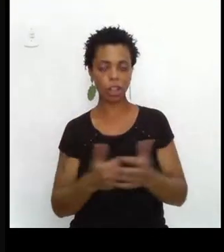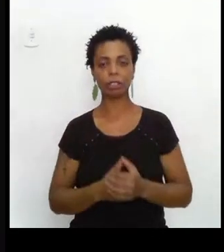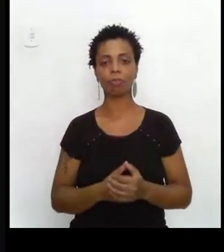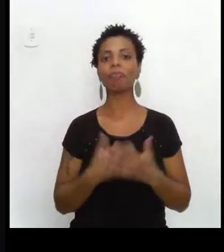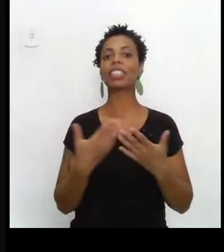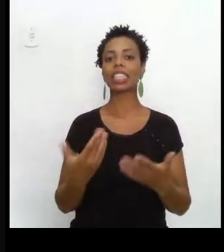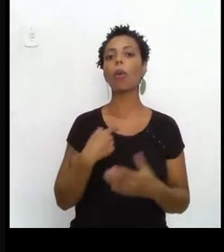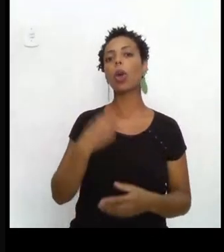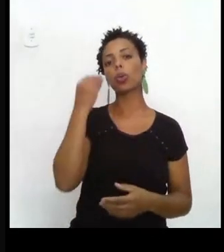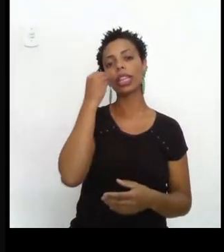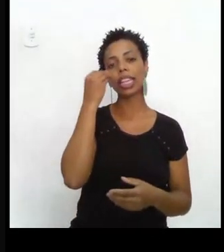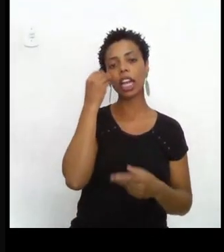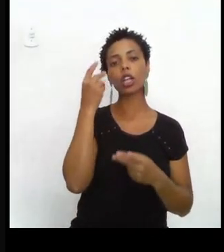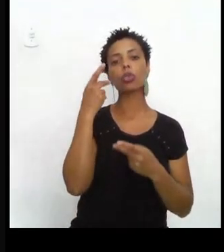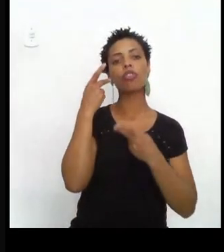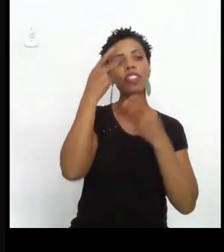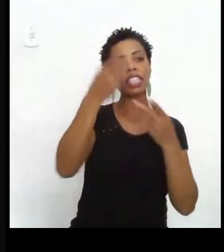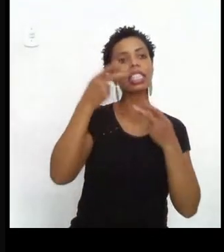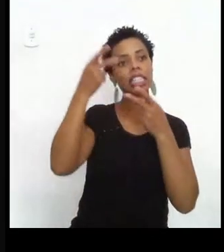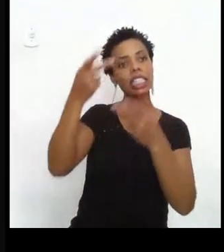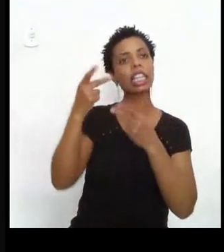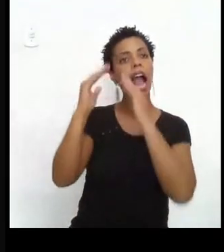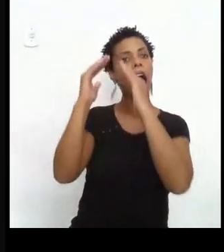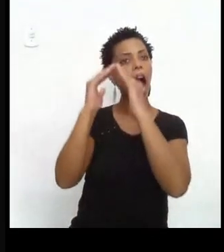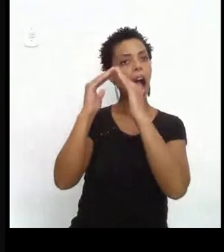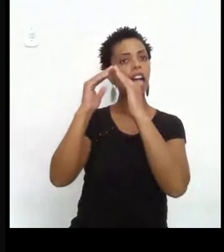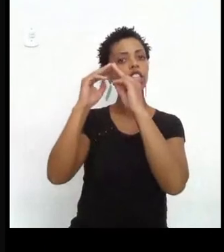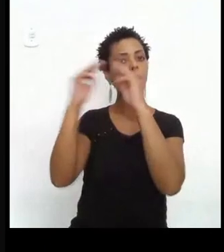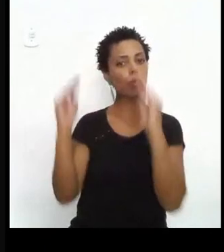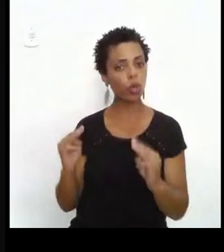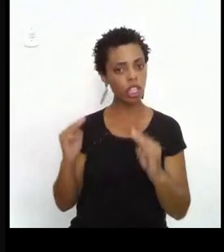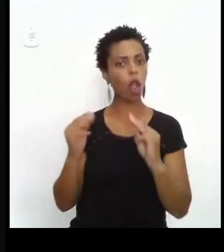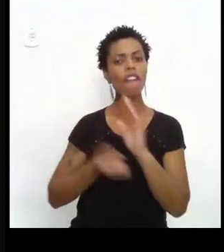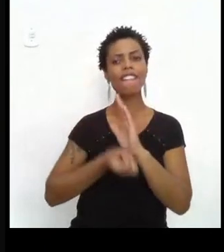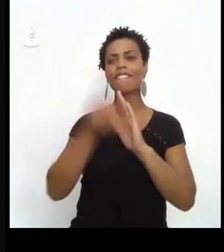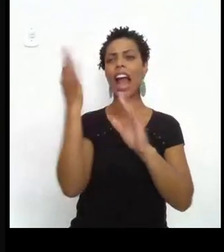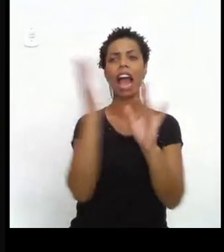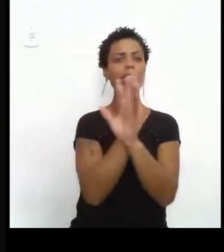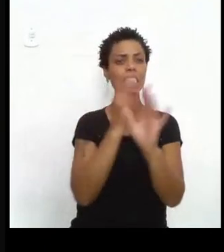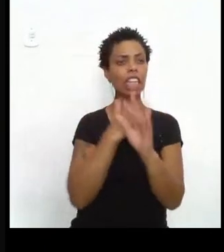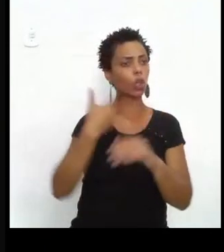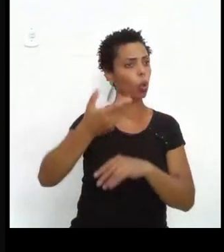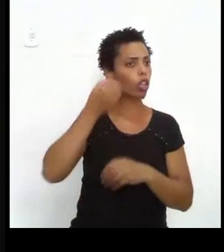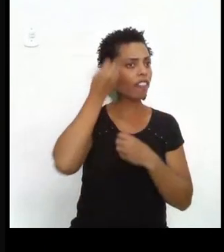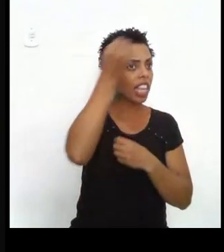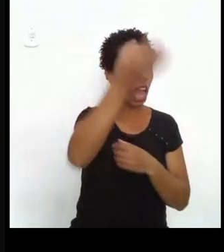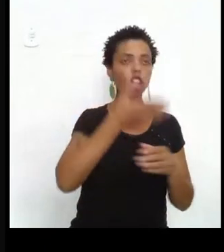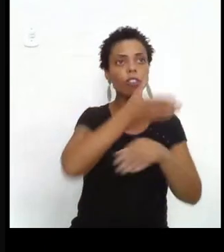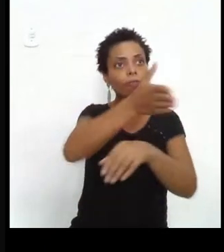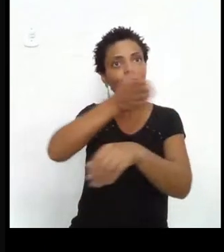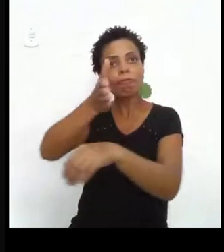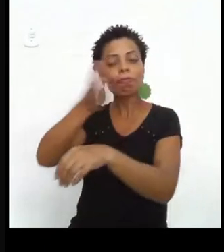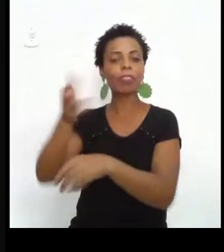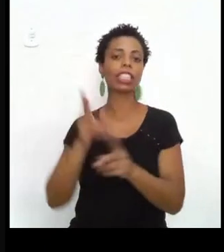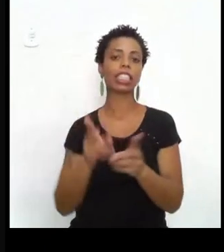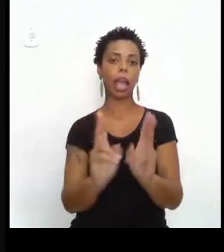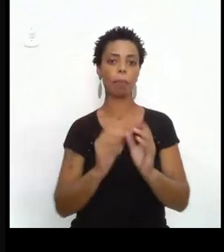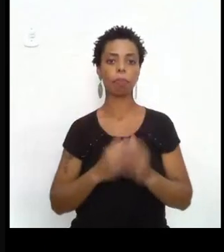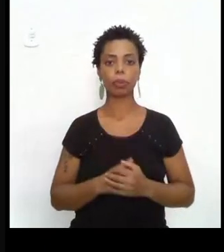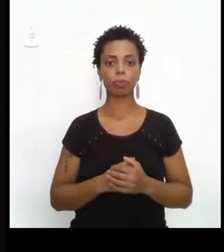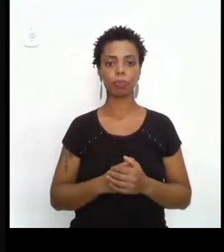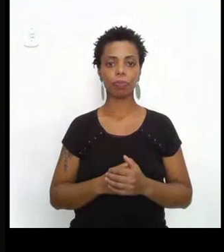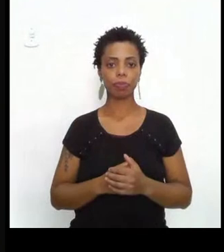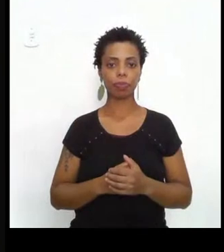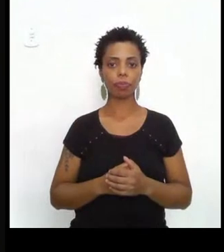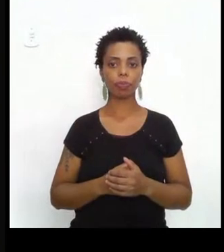night Shadow and What Zap olhos tinham uma visita aos rapper